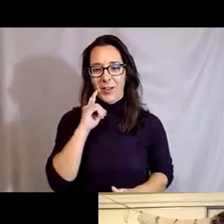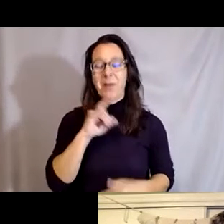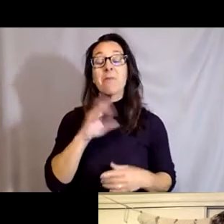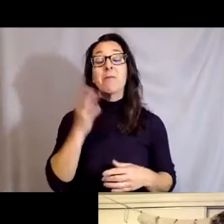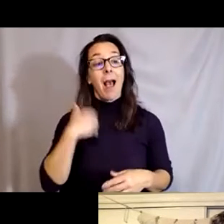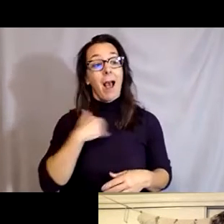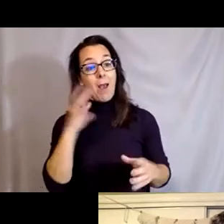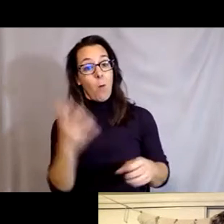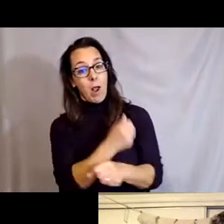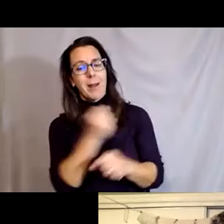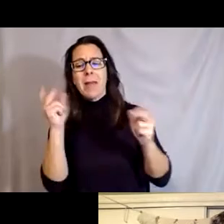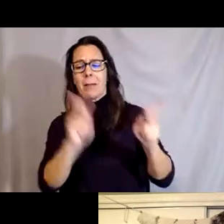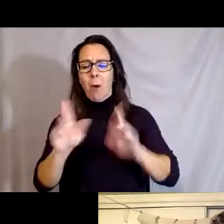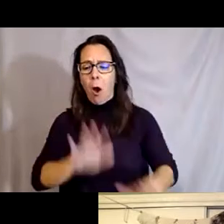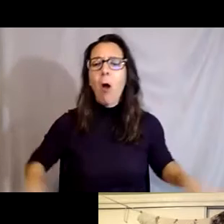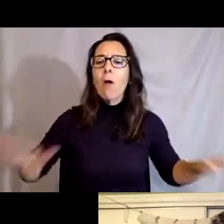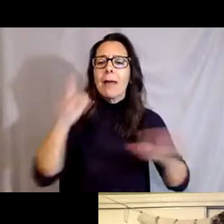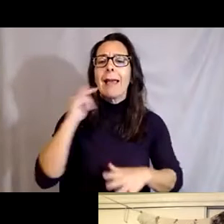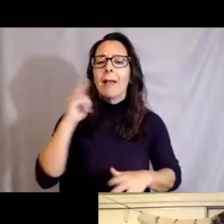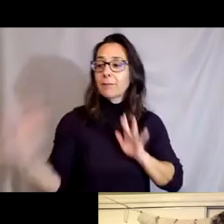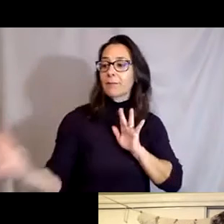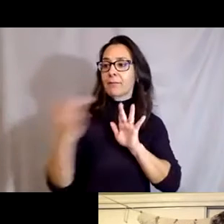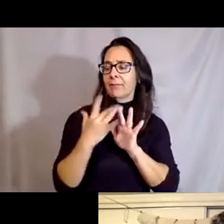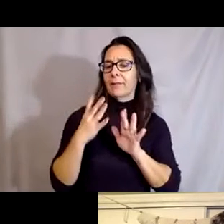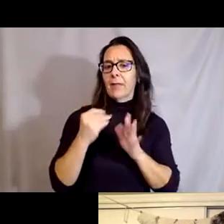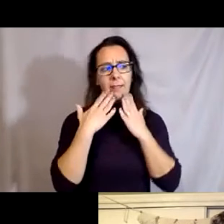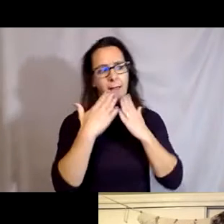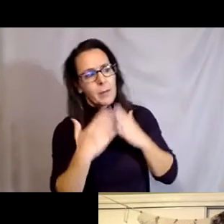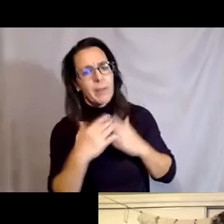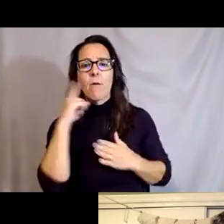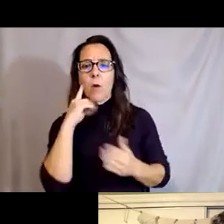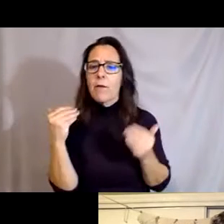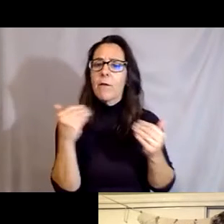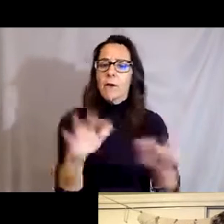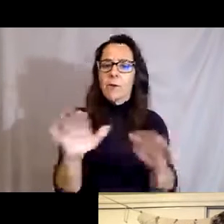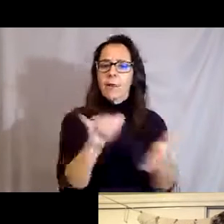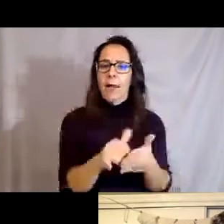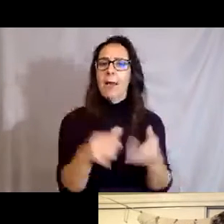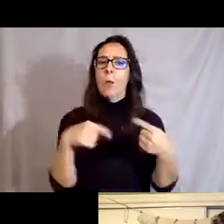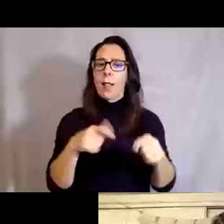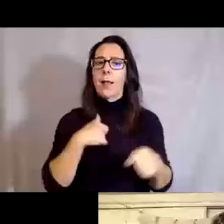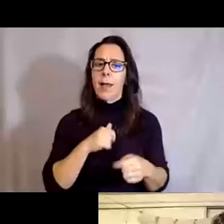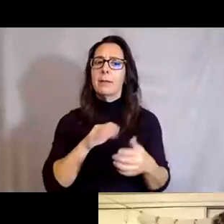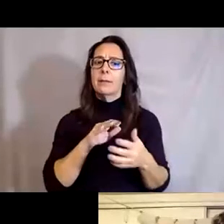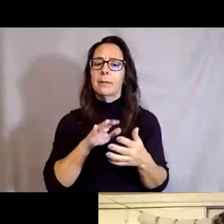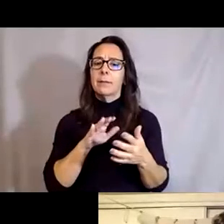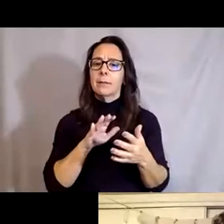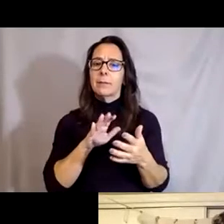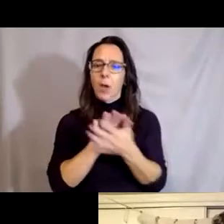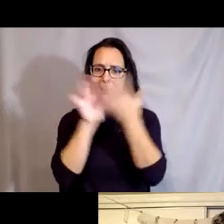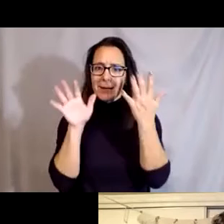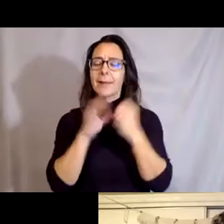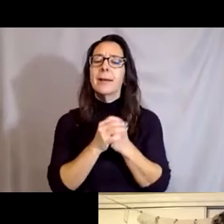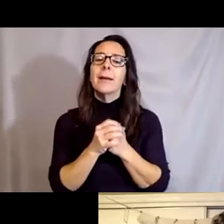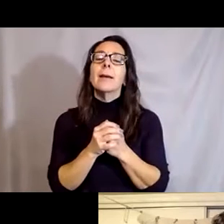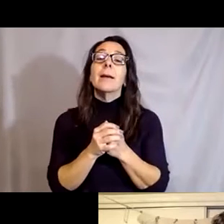ended up contacting me and thanking me for, going forward and doing that and getting elected, even with,